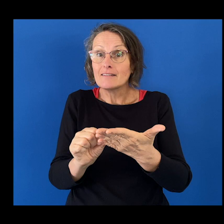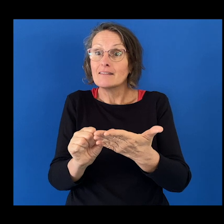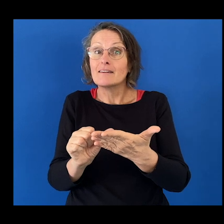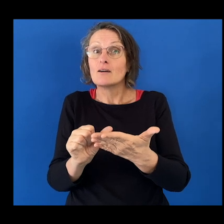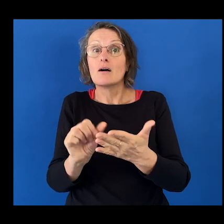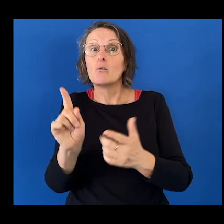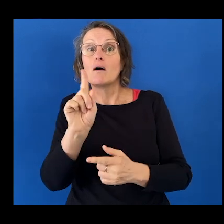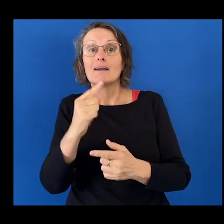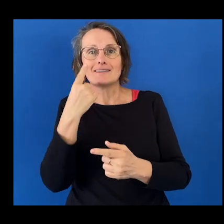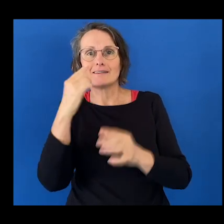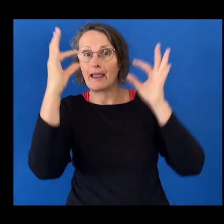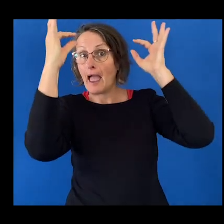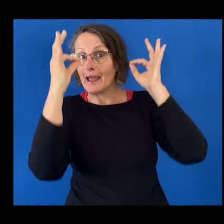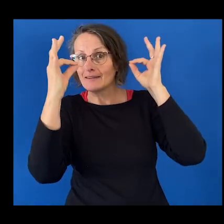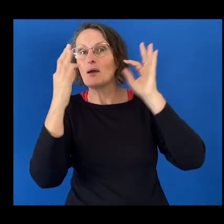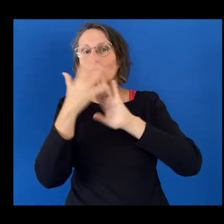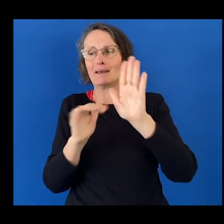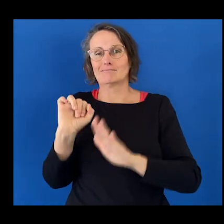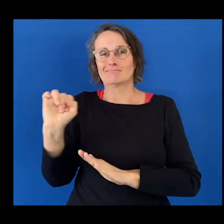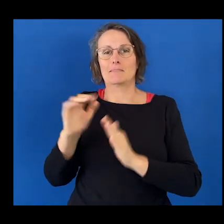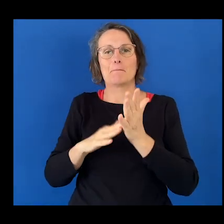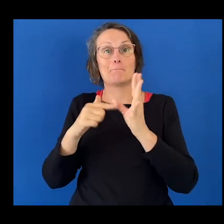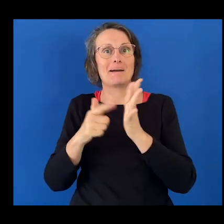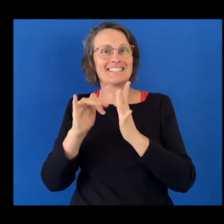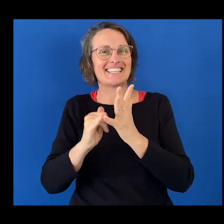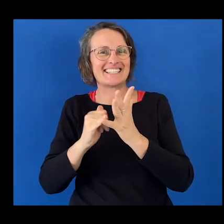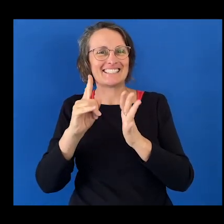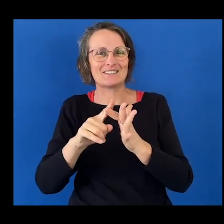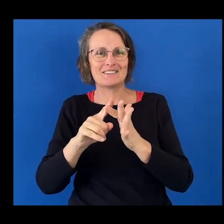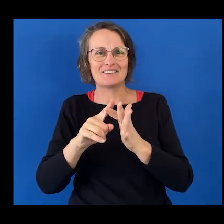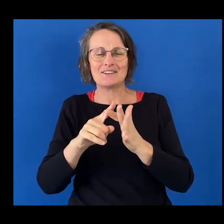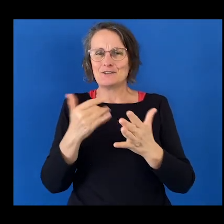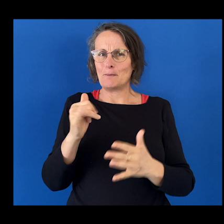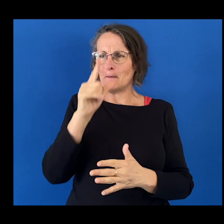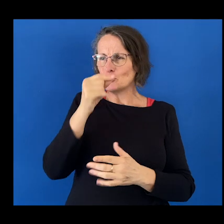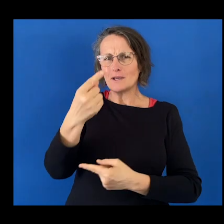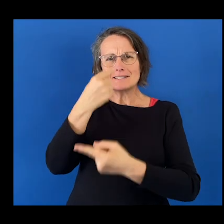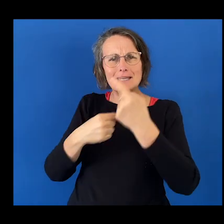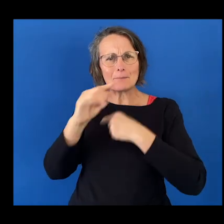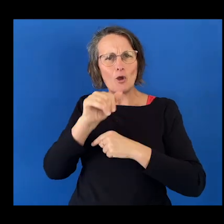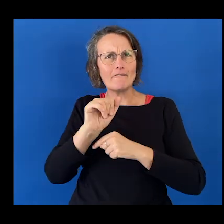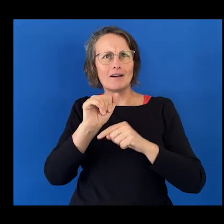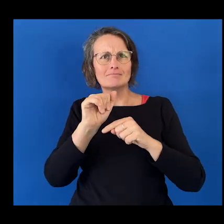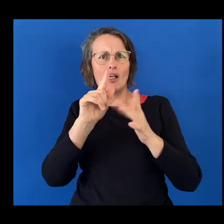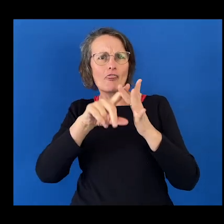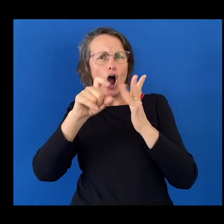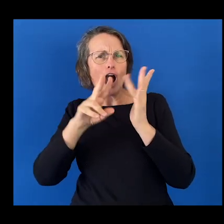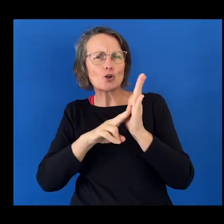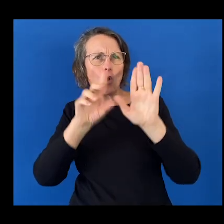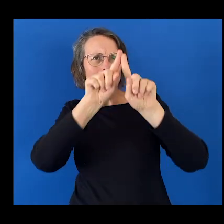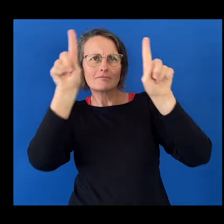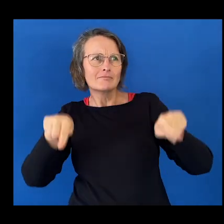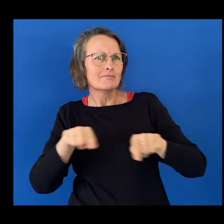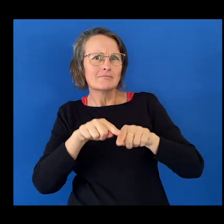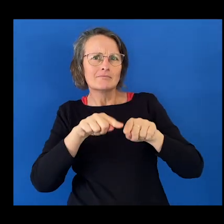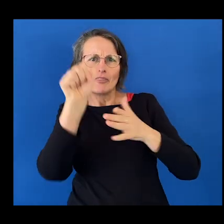hat sometimes. Talk to me about the iconography of the images you've made,